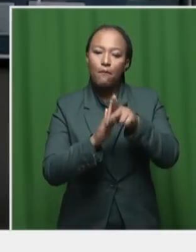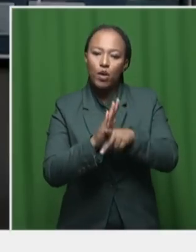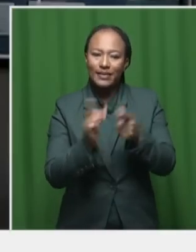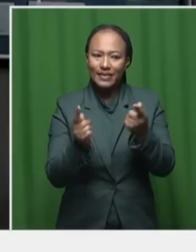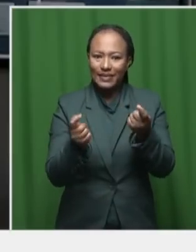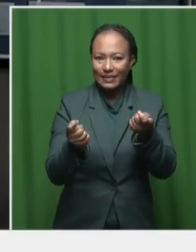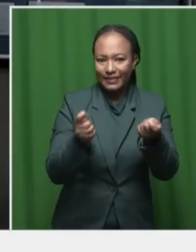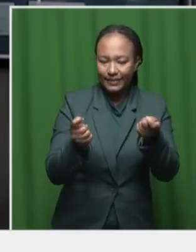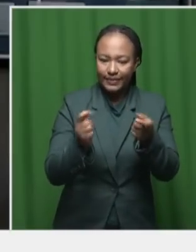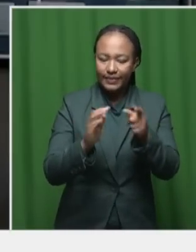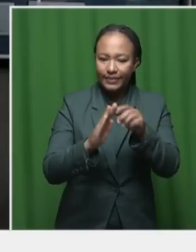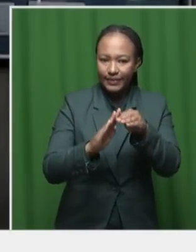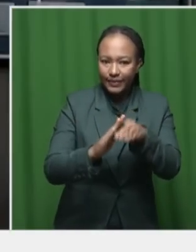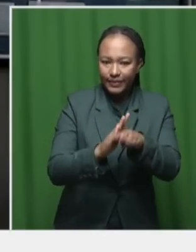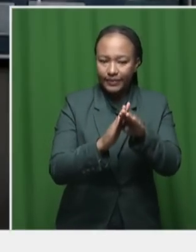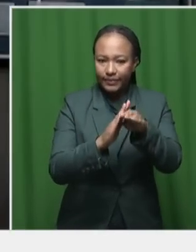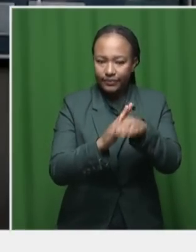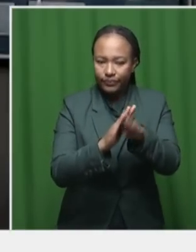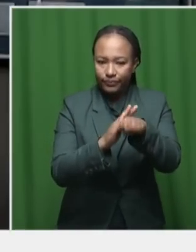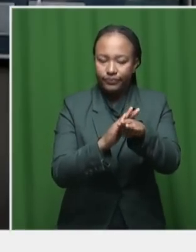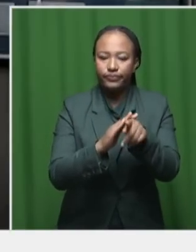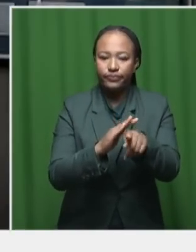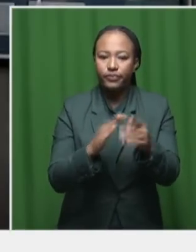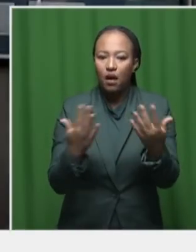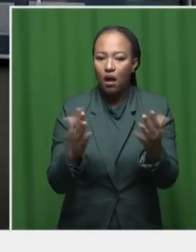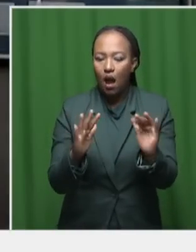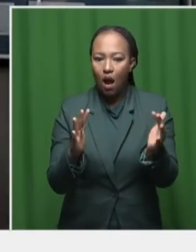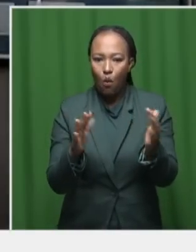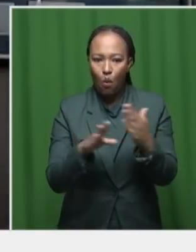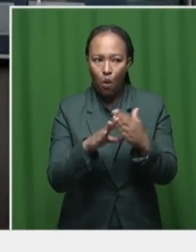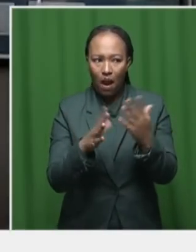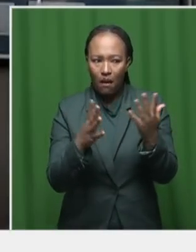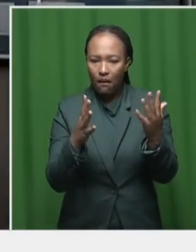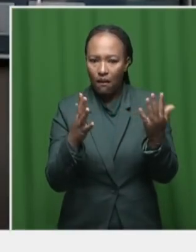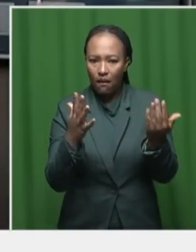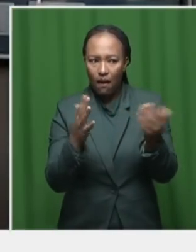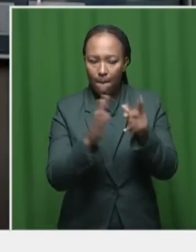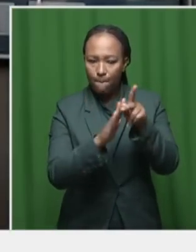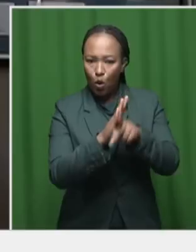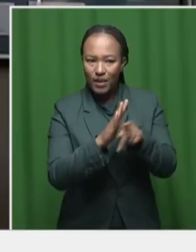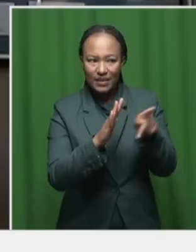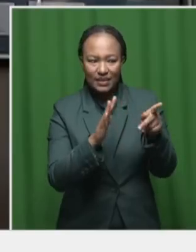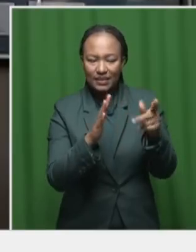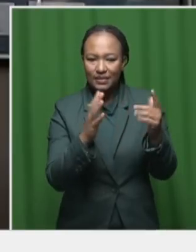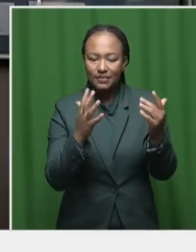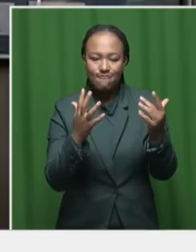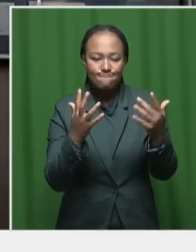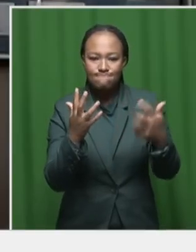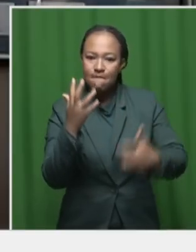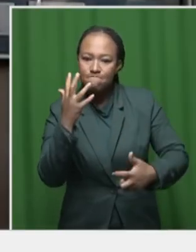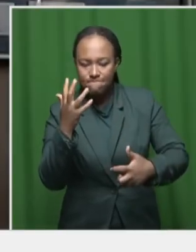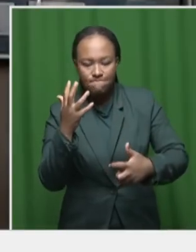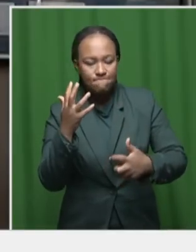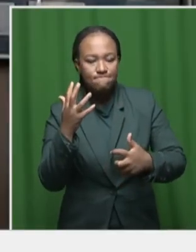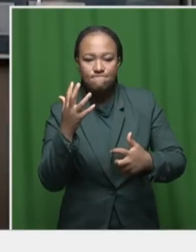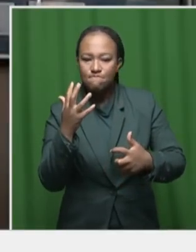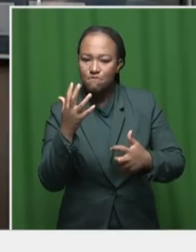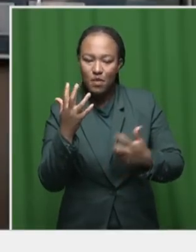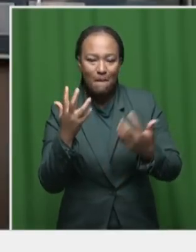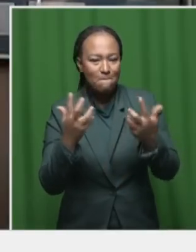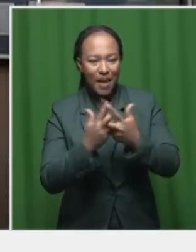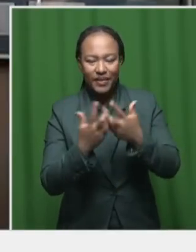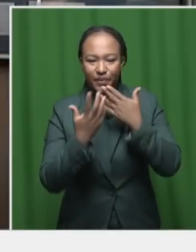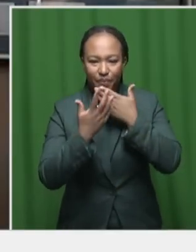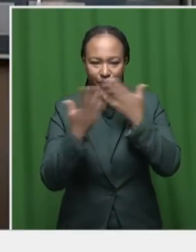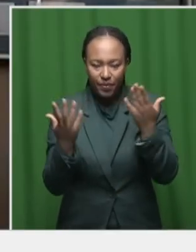control. And that's an excellent example of how these two macroeconomic policies are moving in opposite directions. So perhaps what we should be